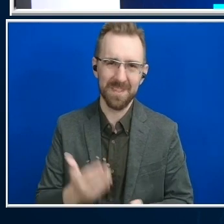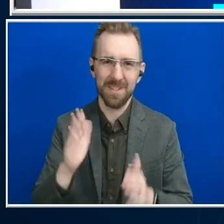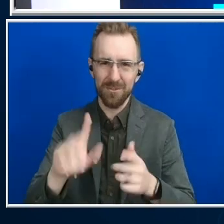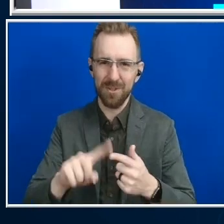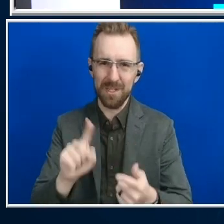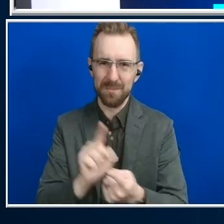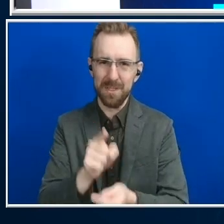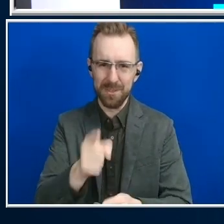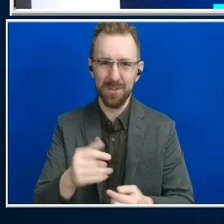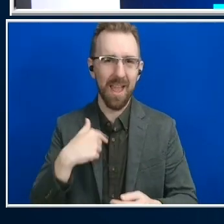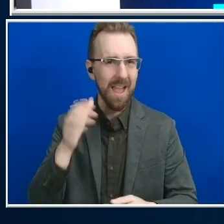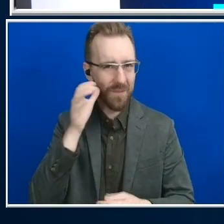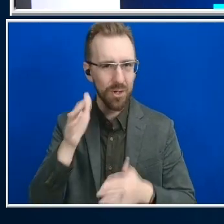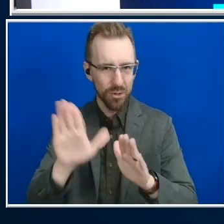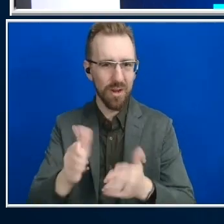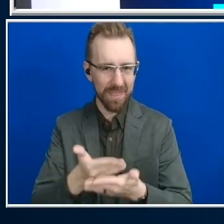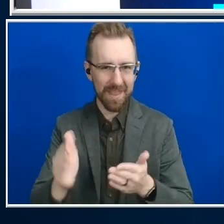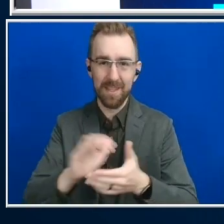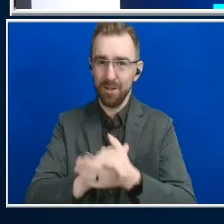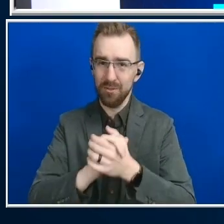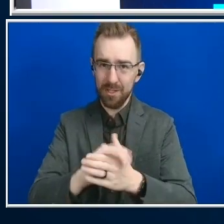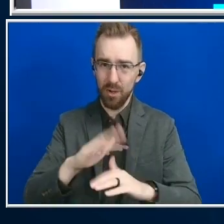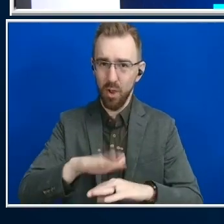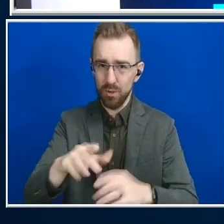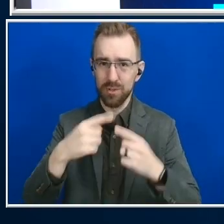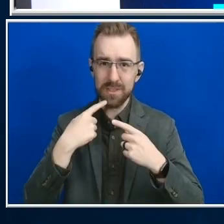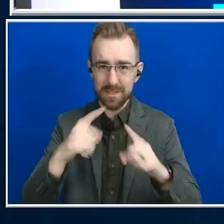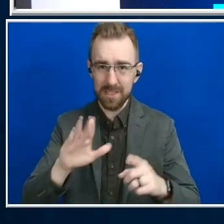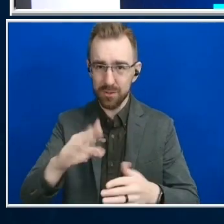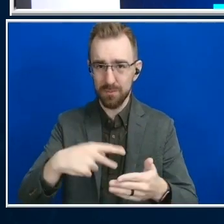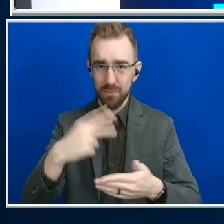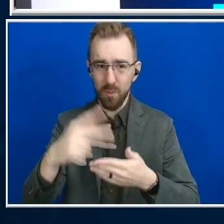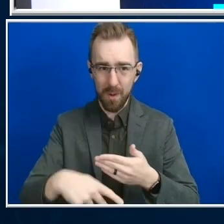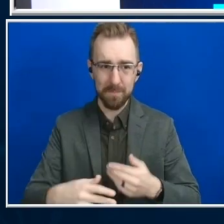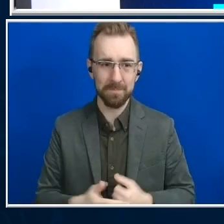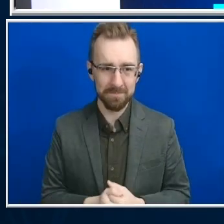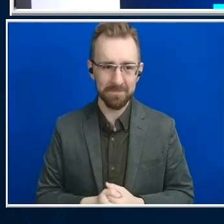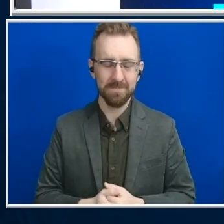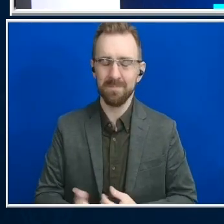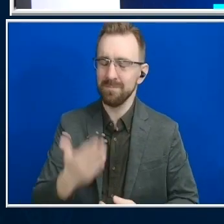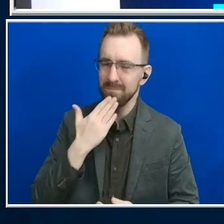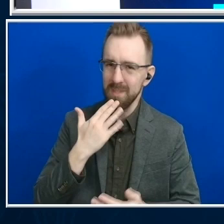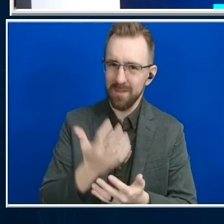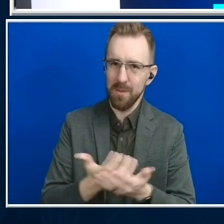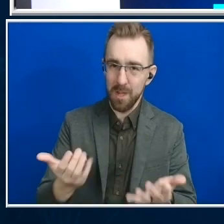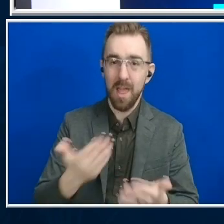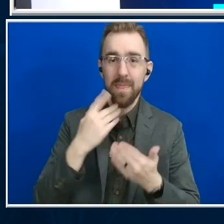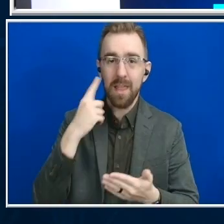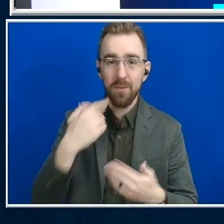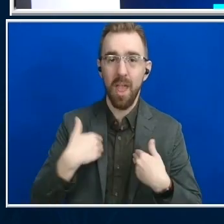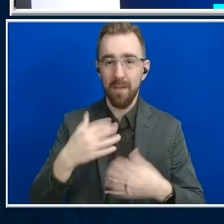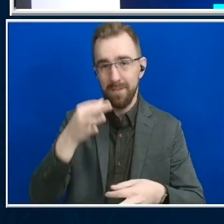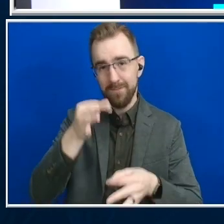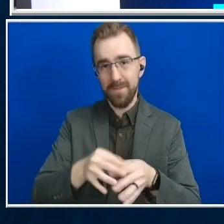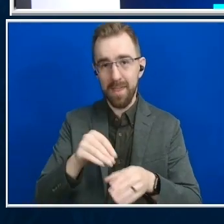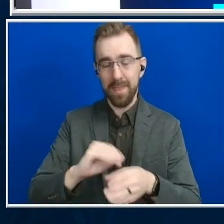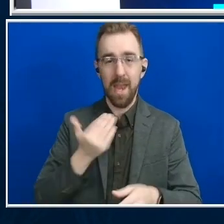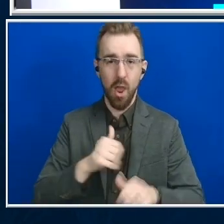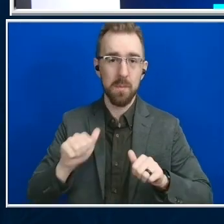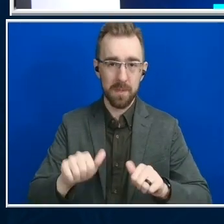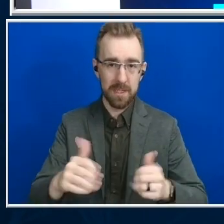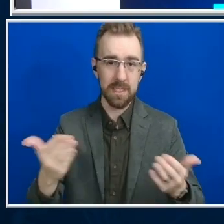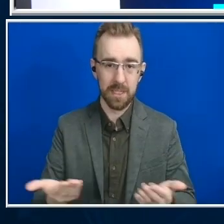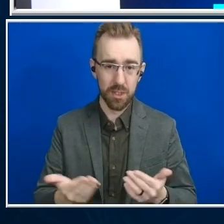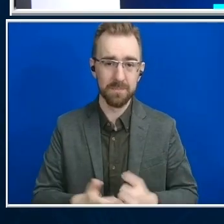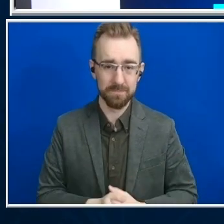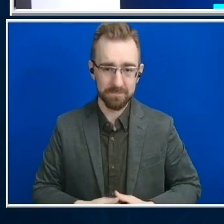great things, and congratulations on your success in your program. Thank you very much. Thanks for having faith in our capacity here. Yeah, so